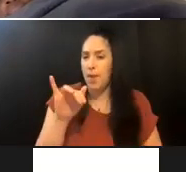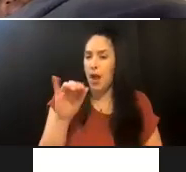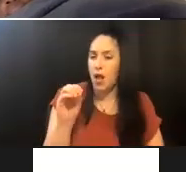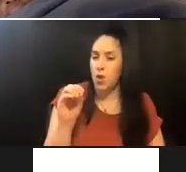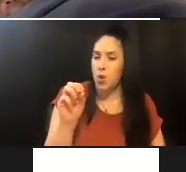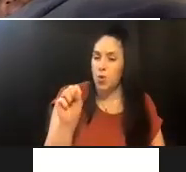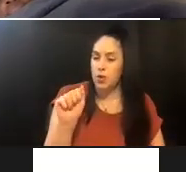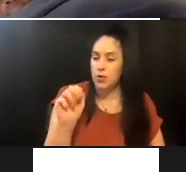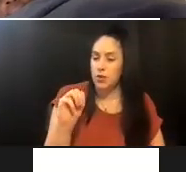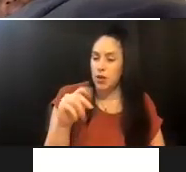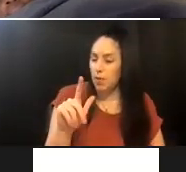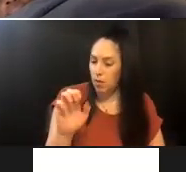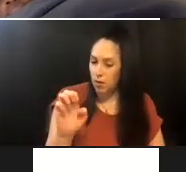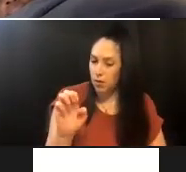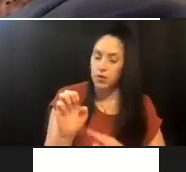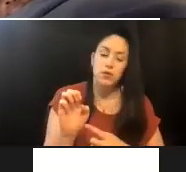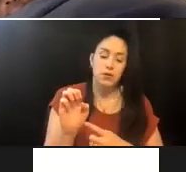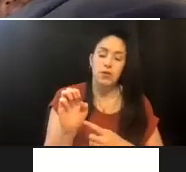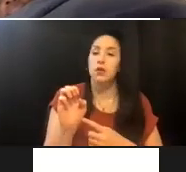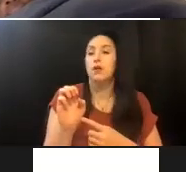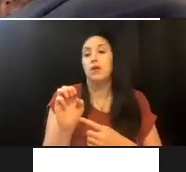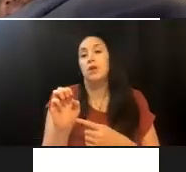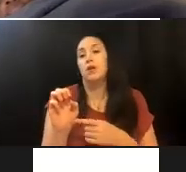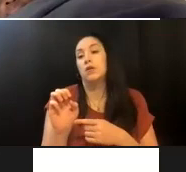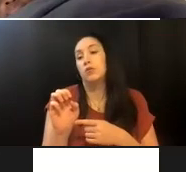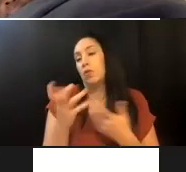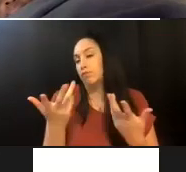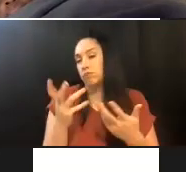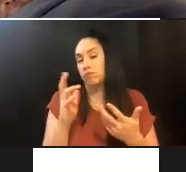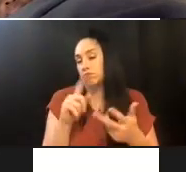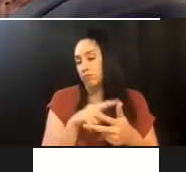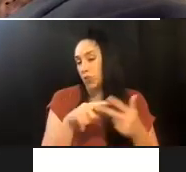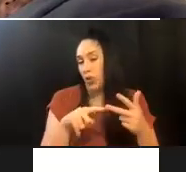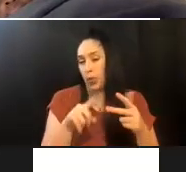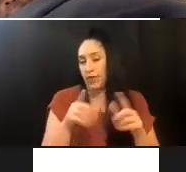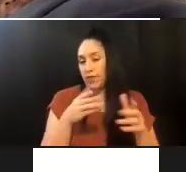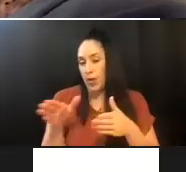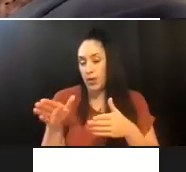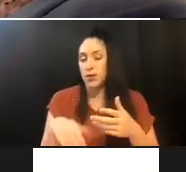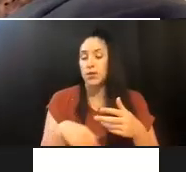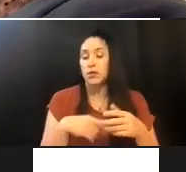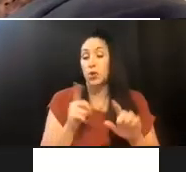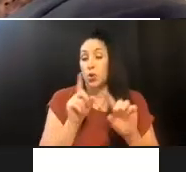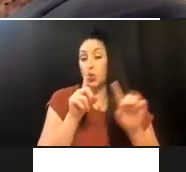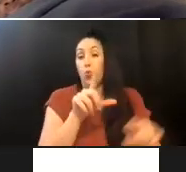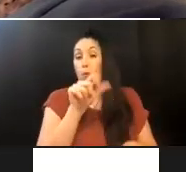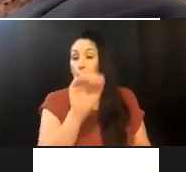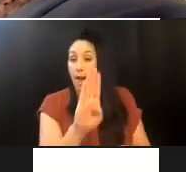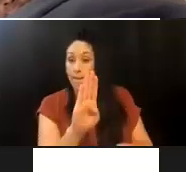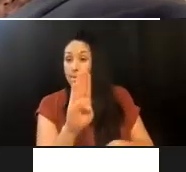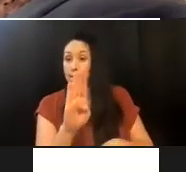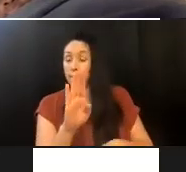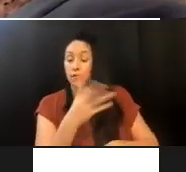The biosample, like I said, can be done one of three ways. You can do at one of the labs, you can do a blood or urine